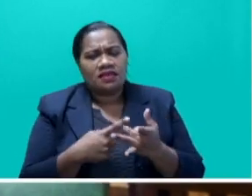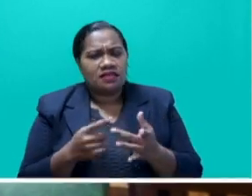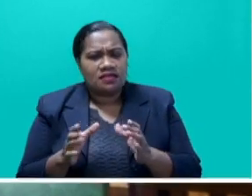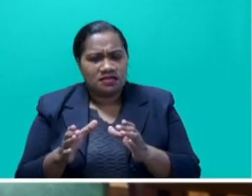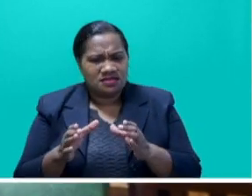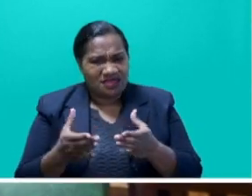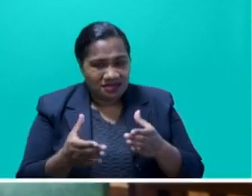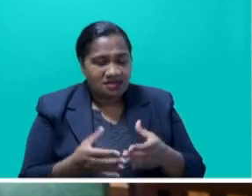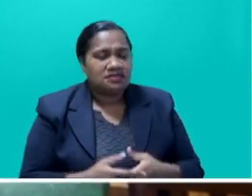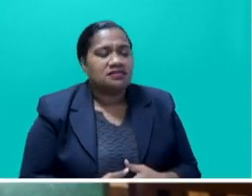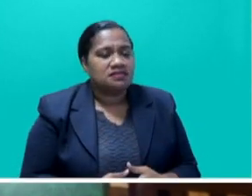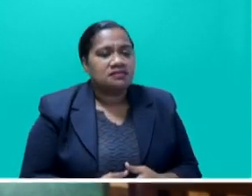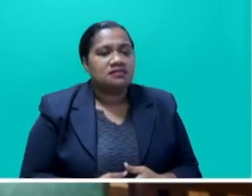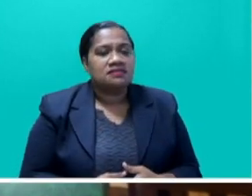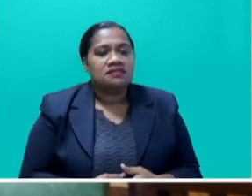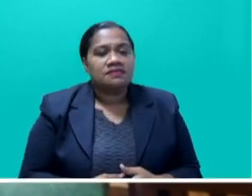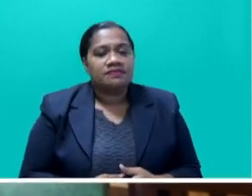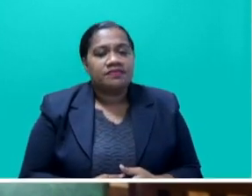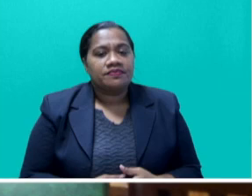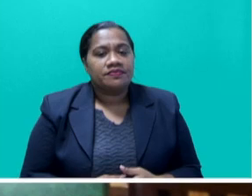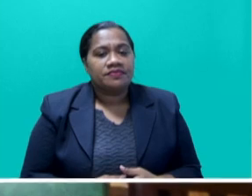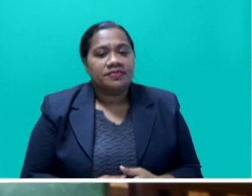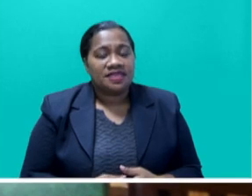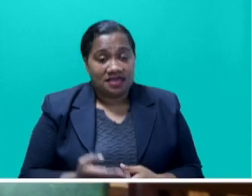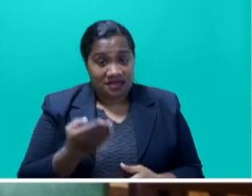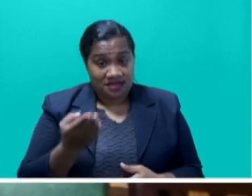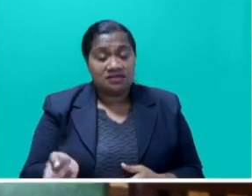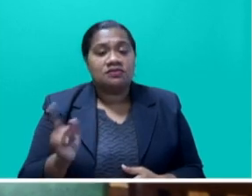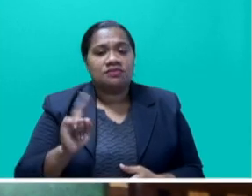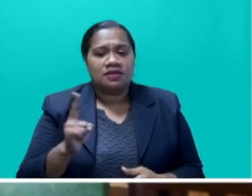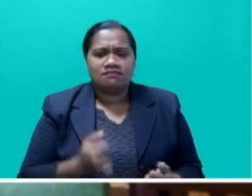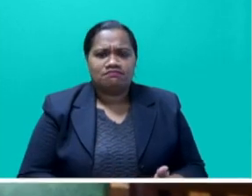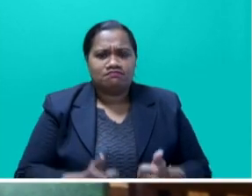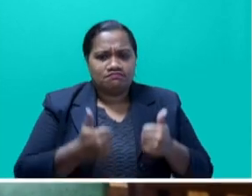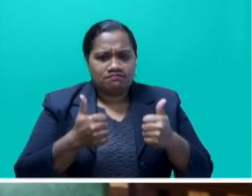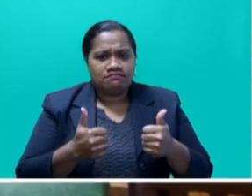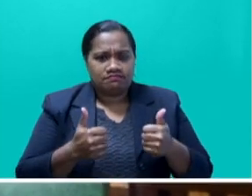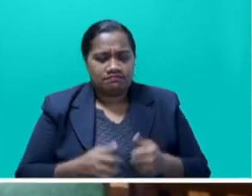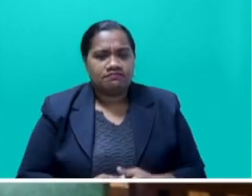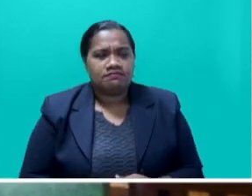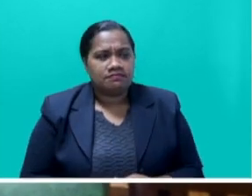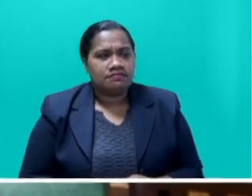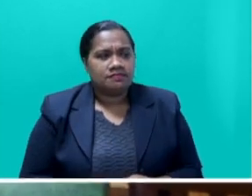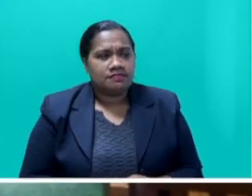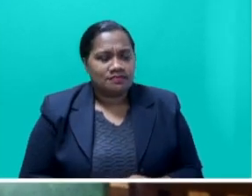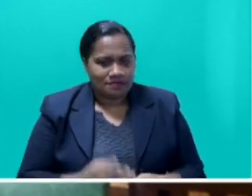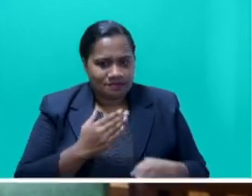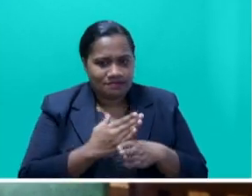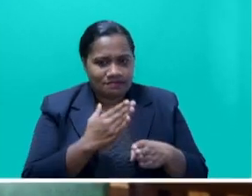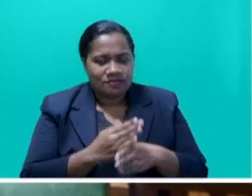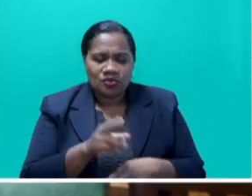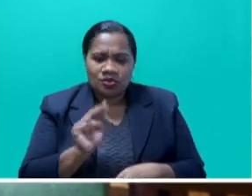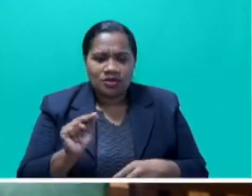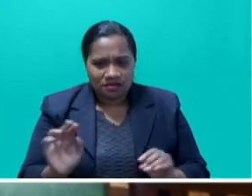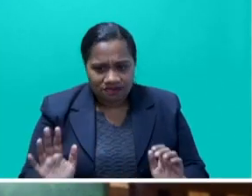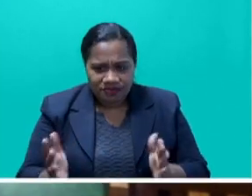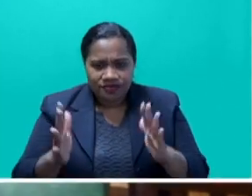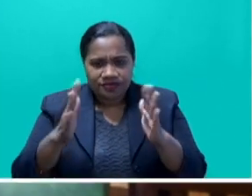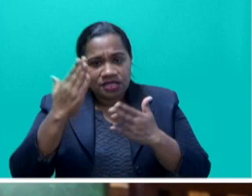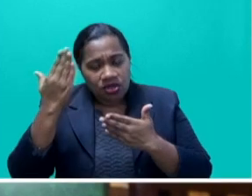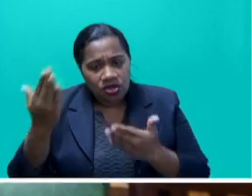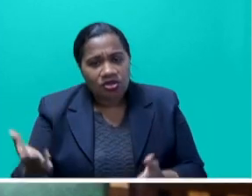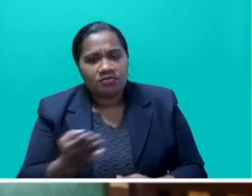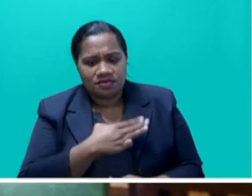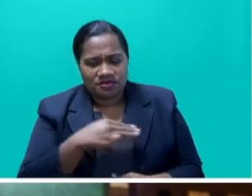sir, and this is in fact a good initiative, and we need to applaud the Honourable Minister for Economy for this. On